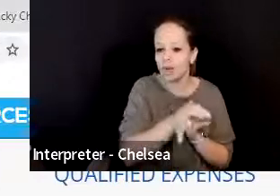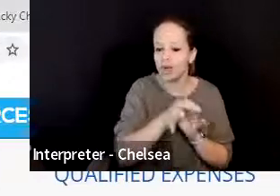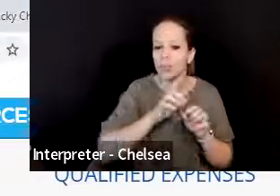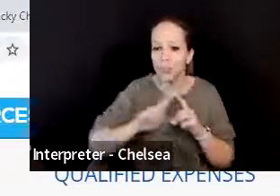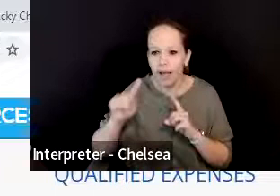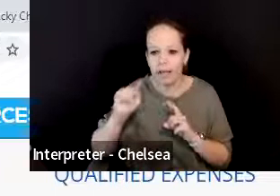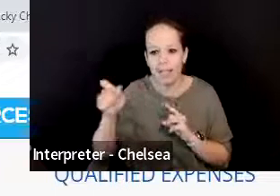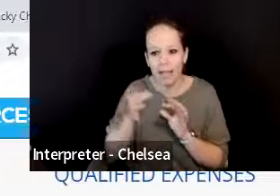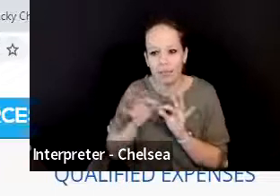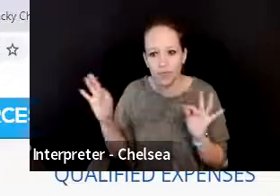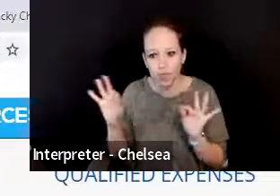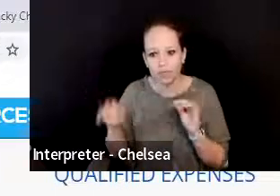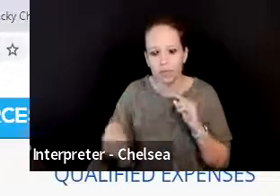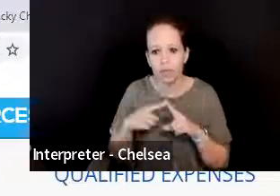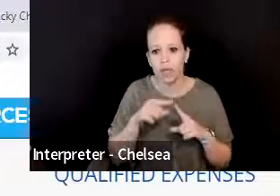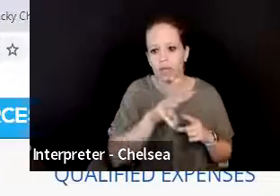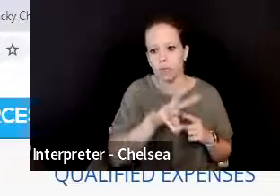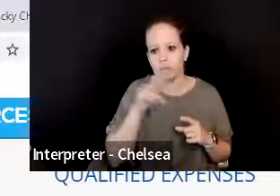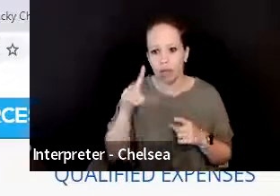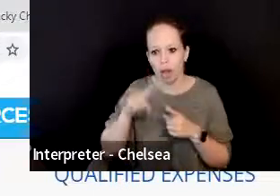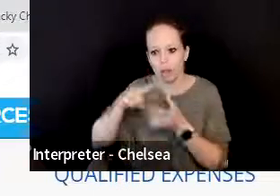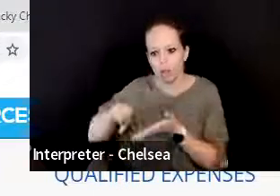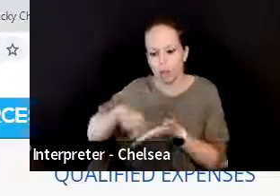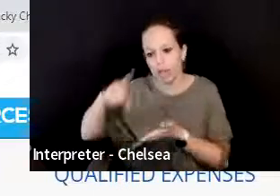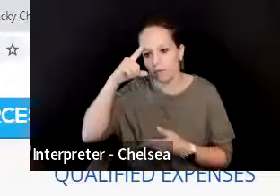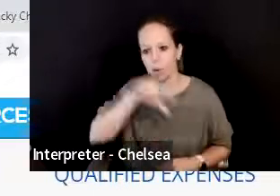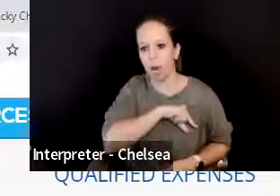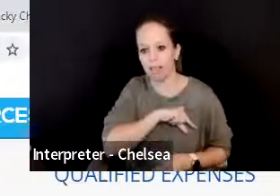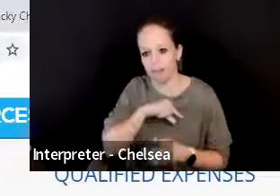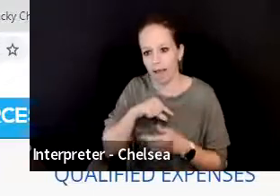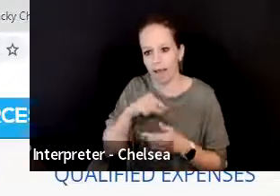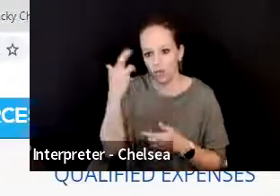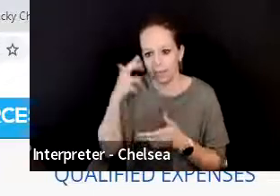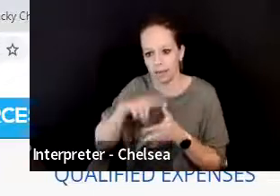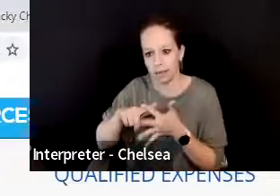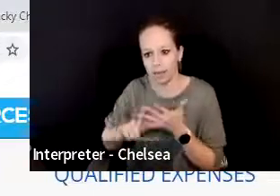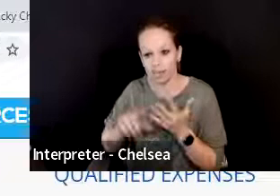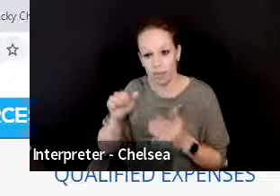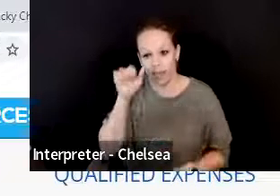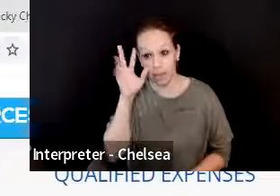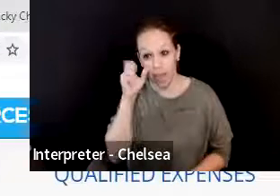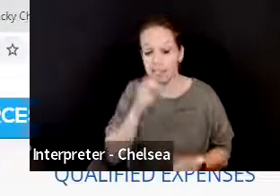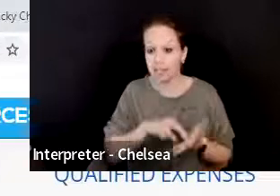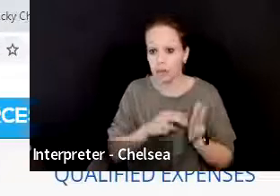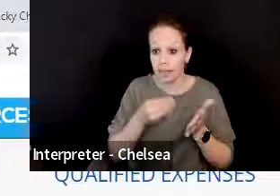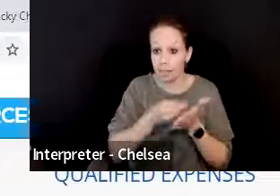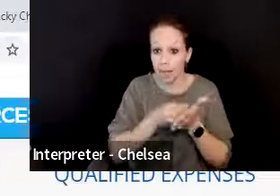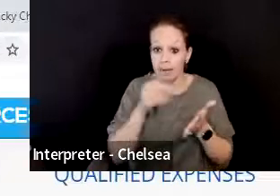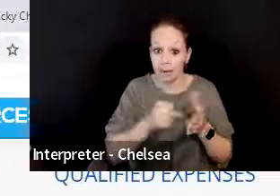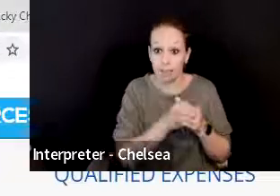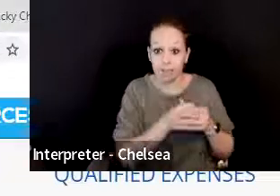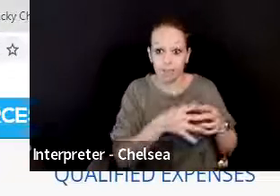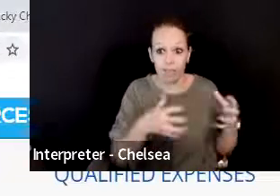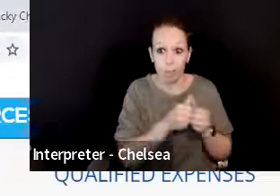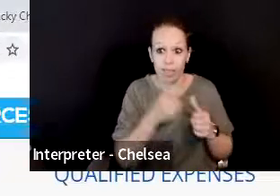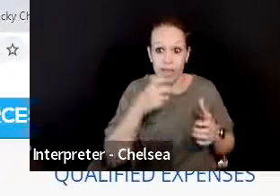you take them out to pay for qualified expenses. So that's really amazing. So the money can grow tax-free essentially.